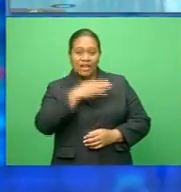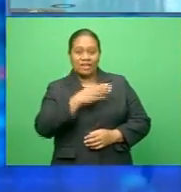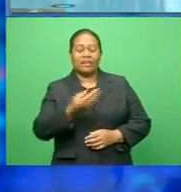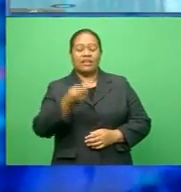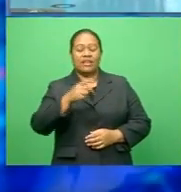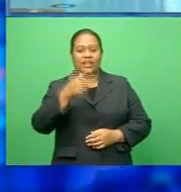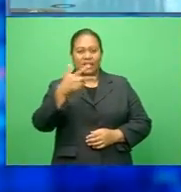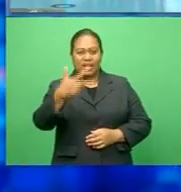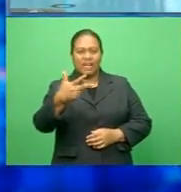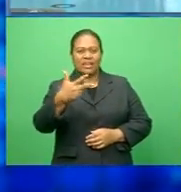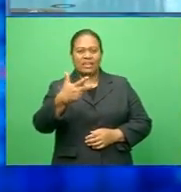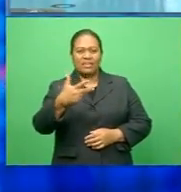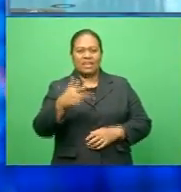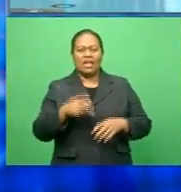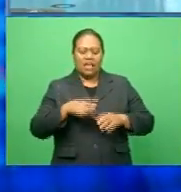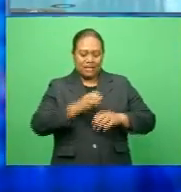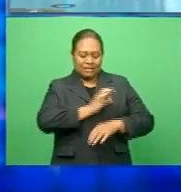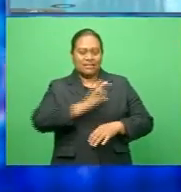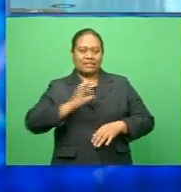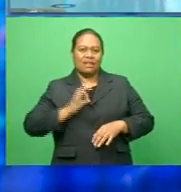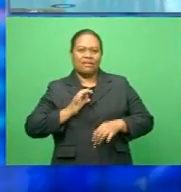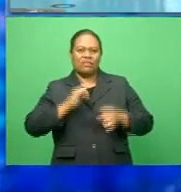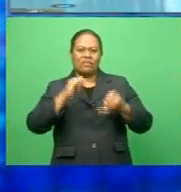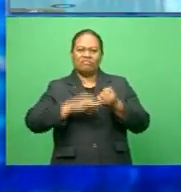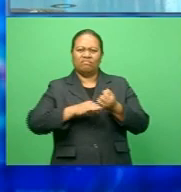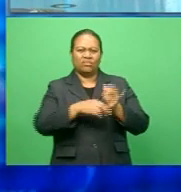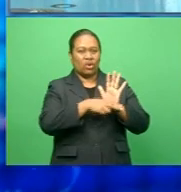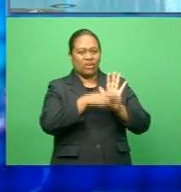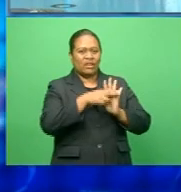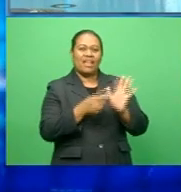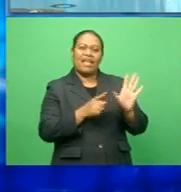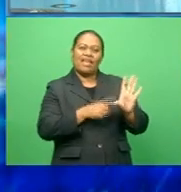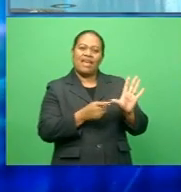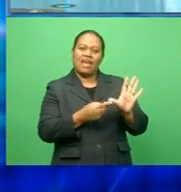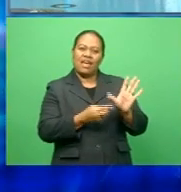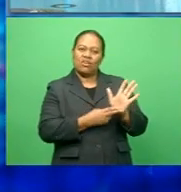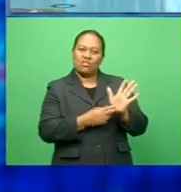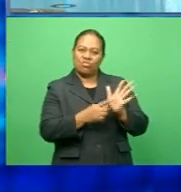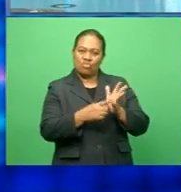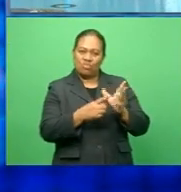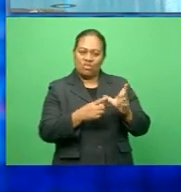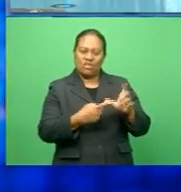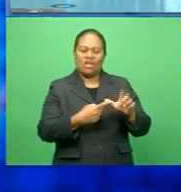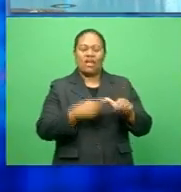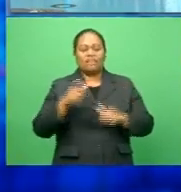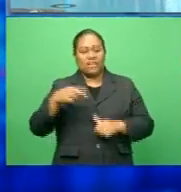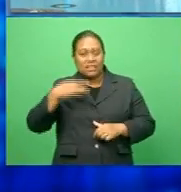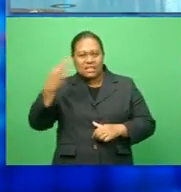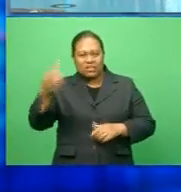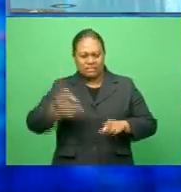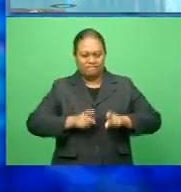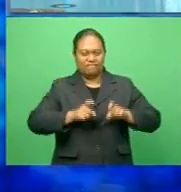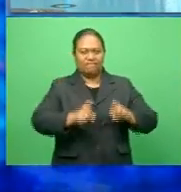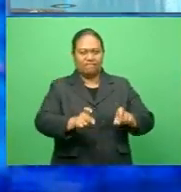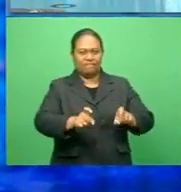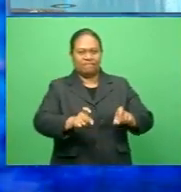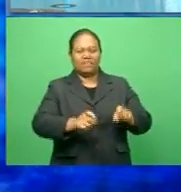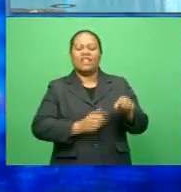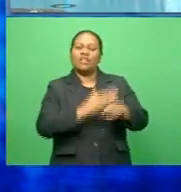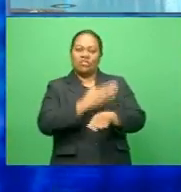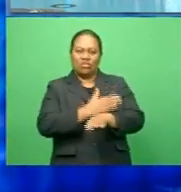308 permanent staff of the Shangri-La Fijian Resort on another island in Singatoka have maintained their jobs despite